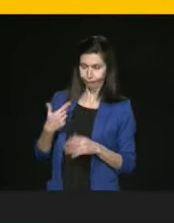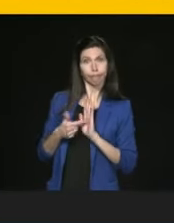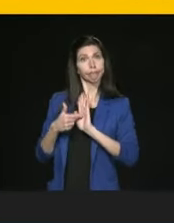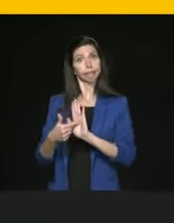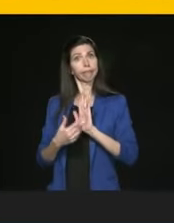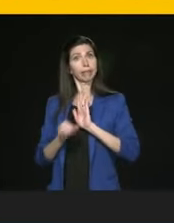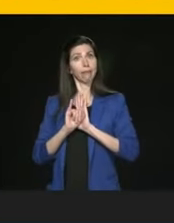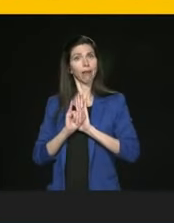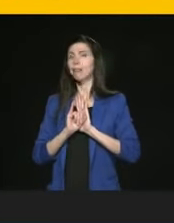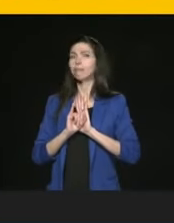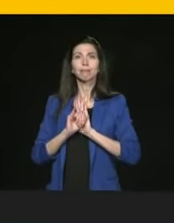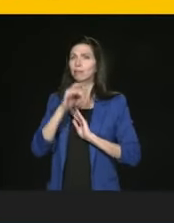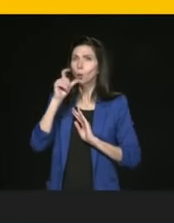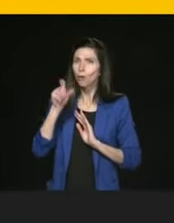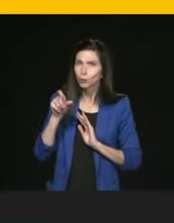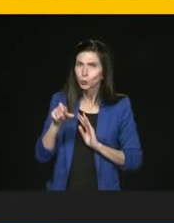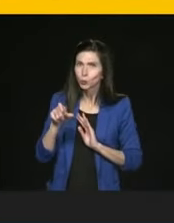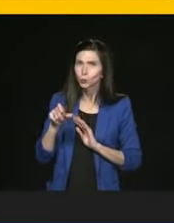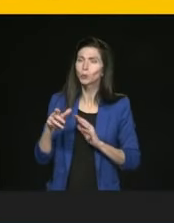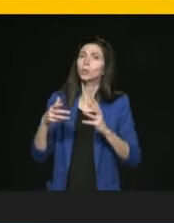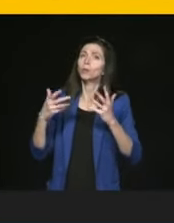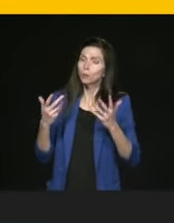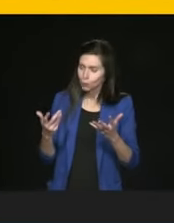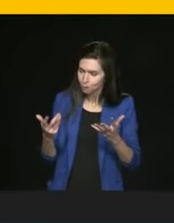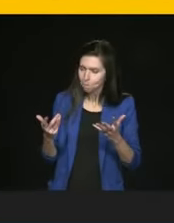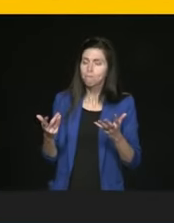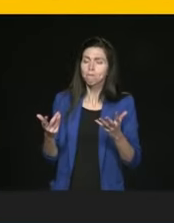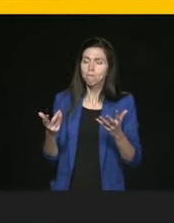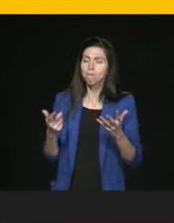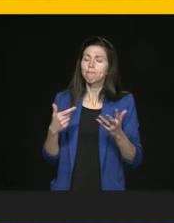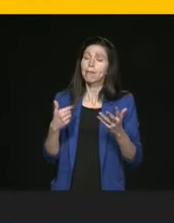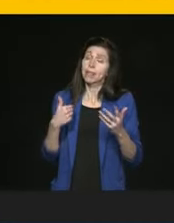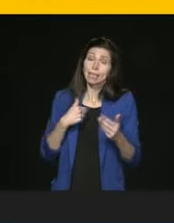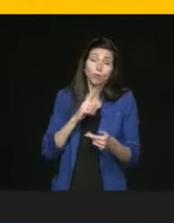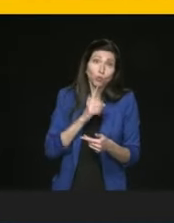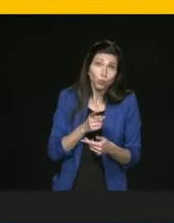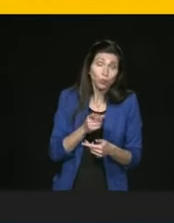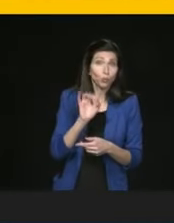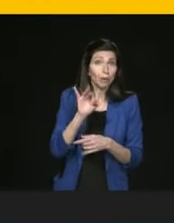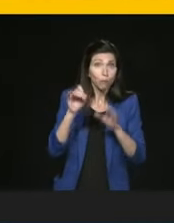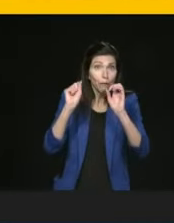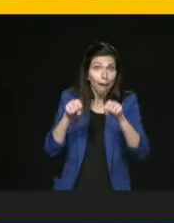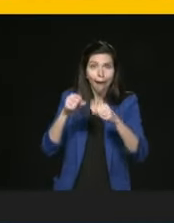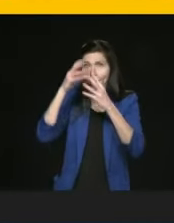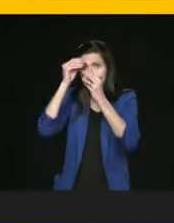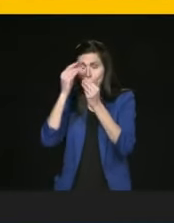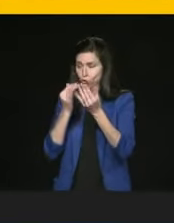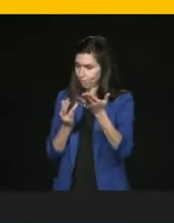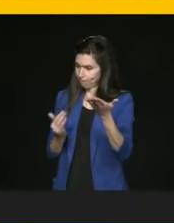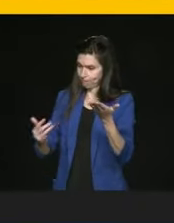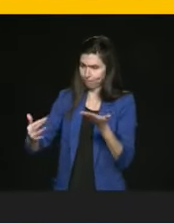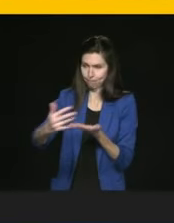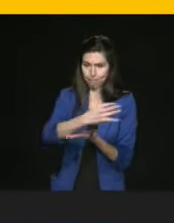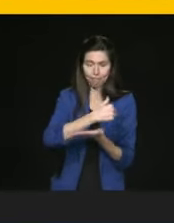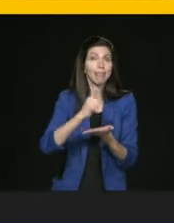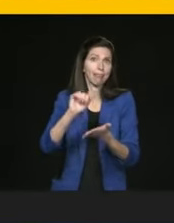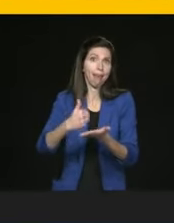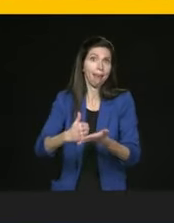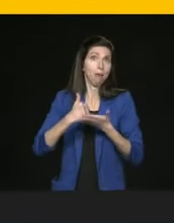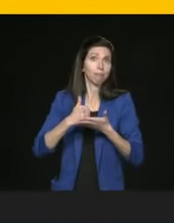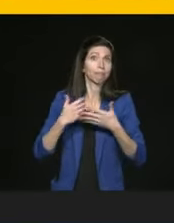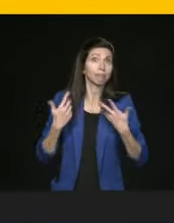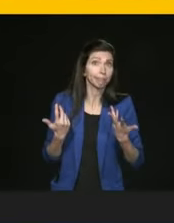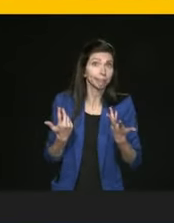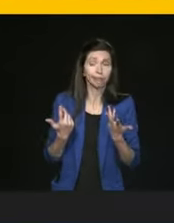support collecting better data. It would be helpful to collect information about patients and whether they are Indigenous. Some of the great